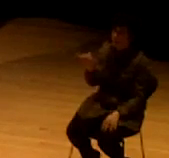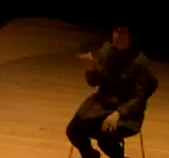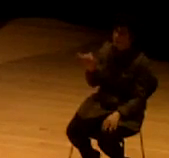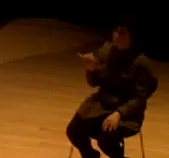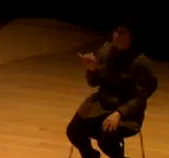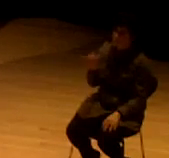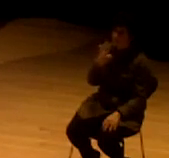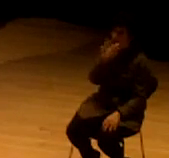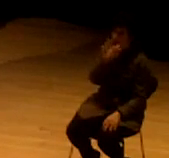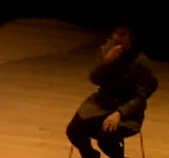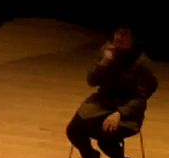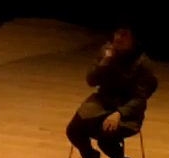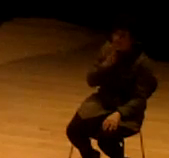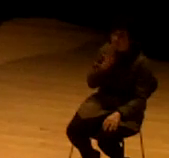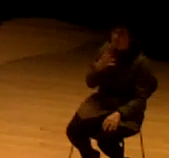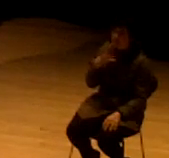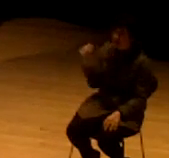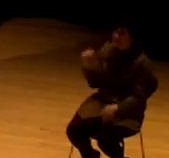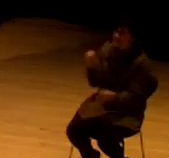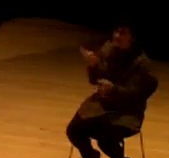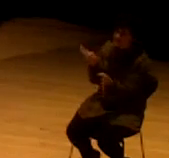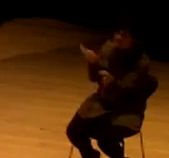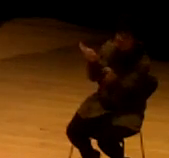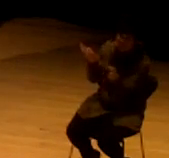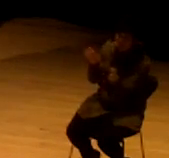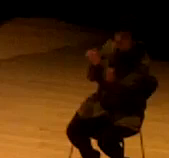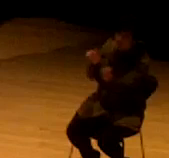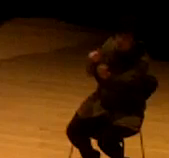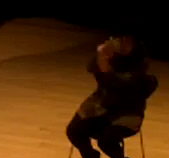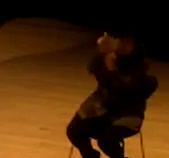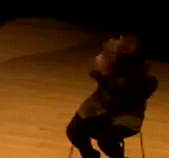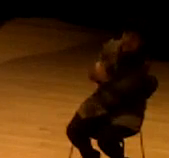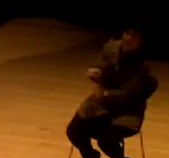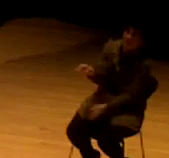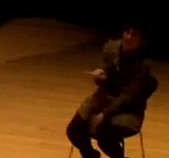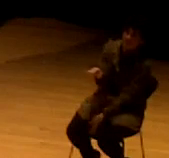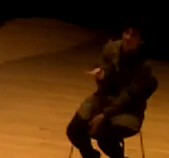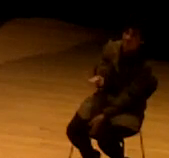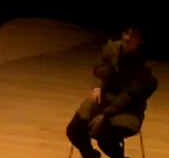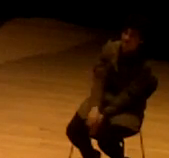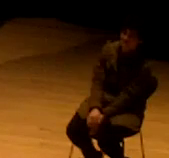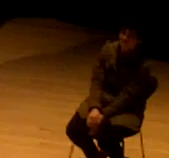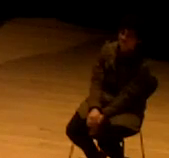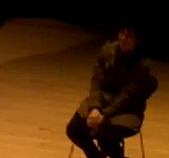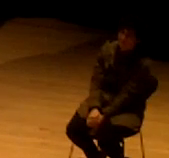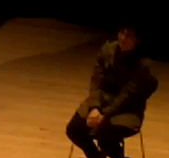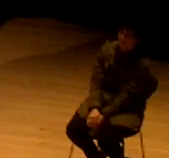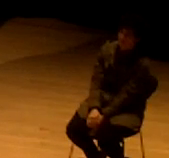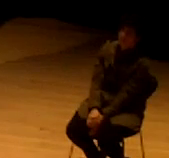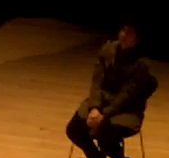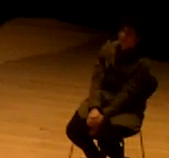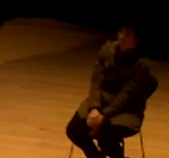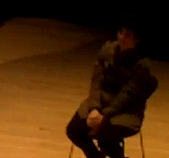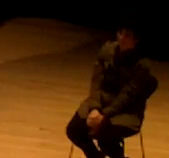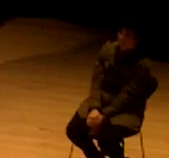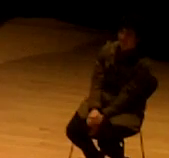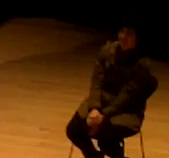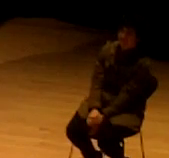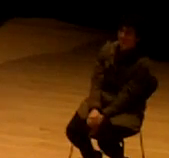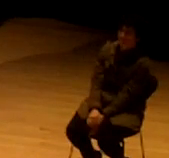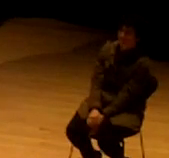think that's this is new territory for me. I have to practice it, but that's what I'm working